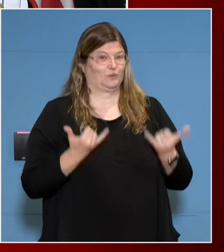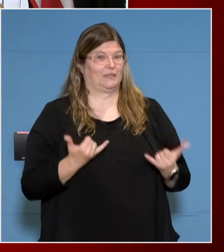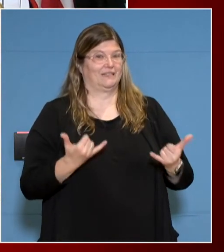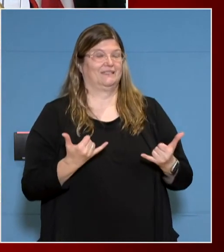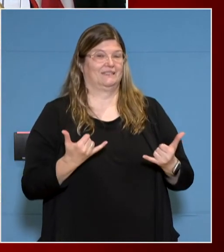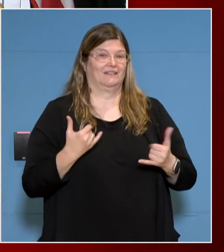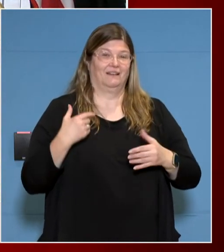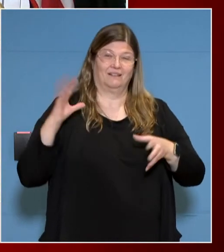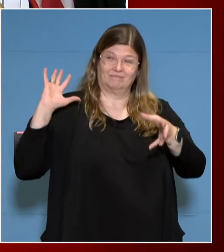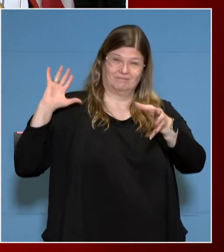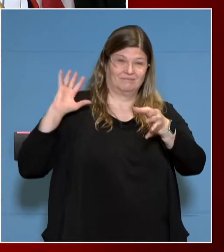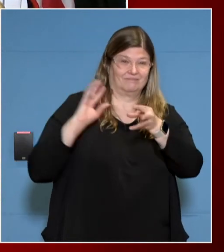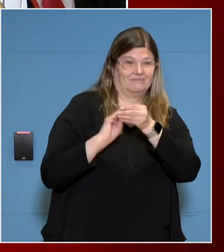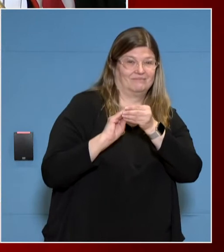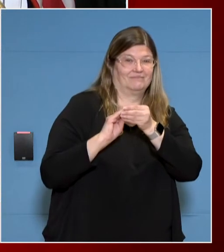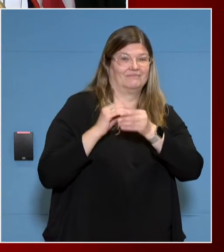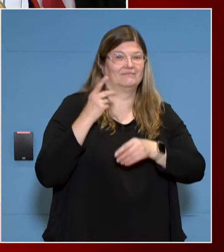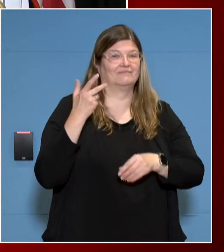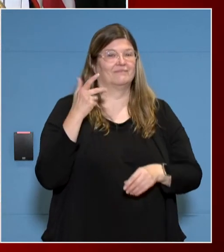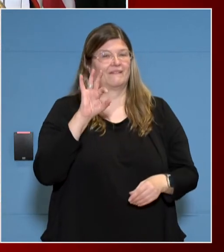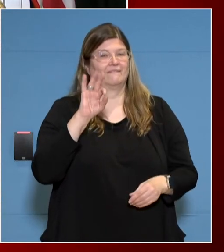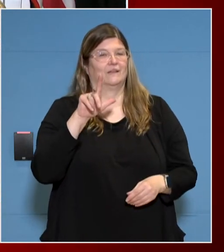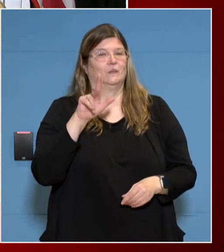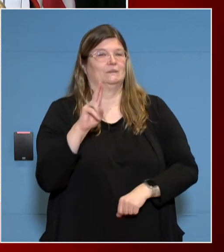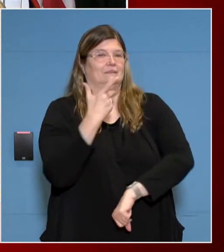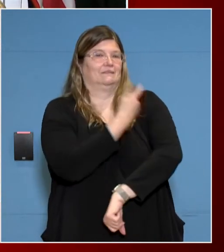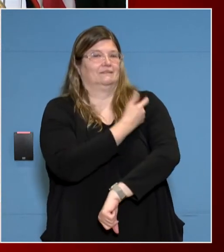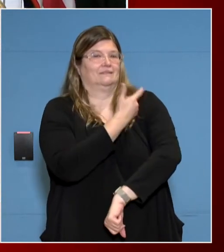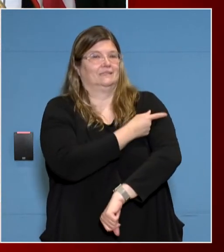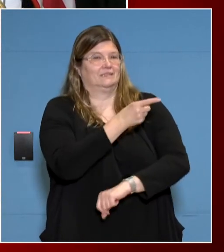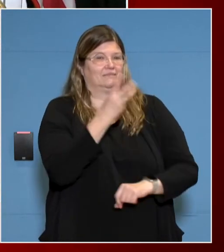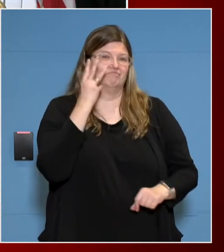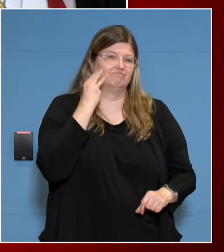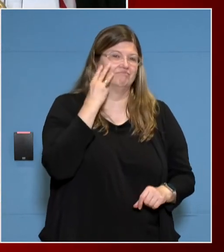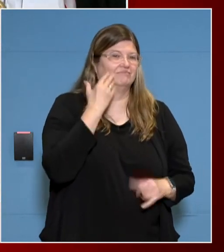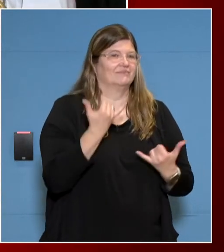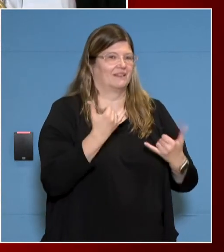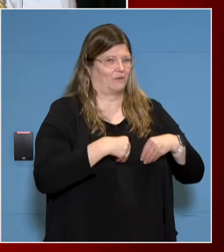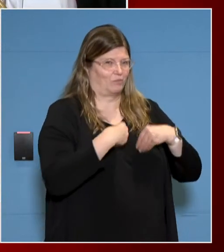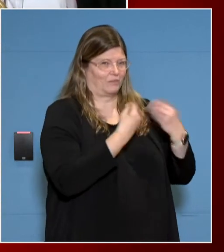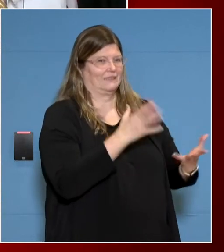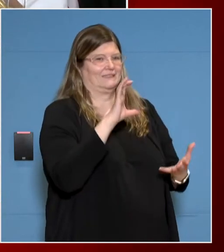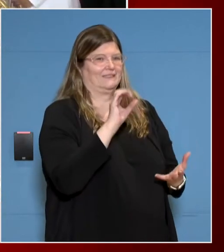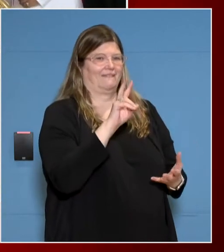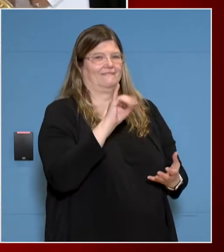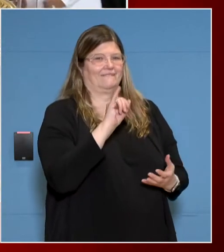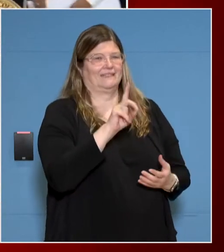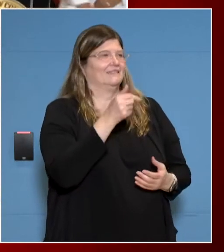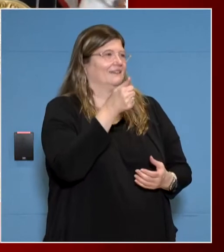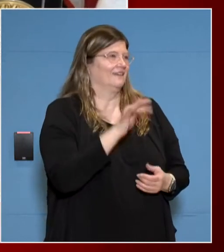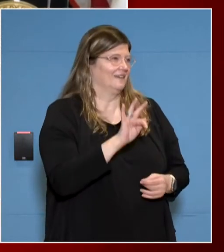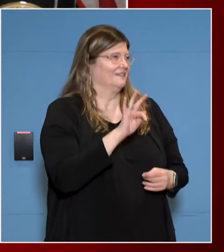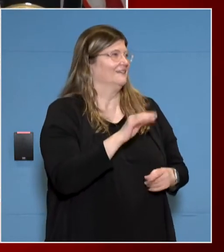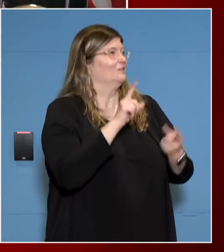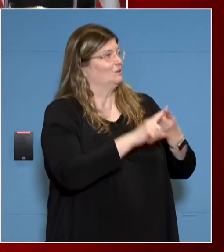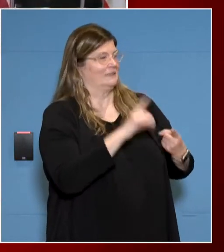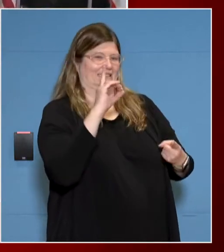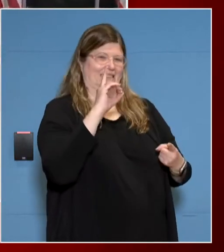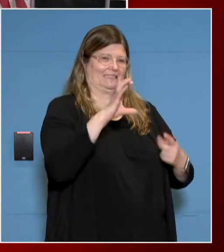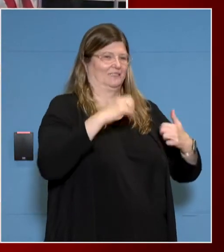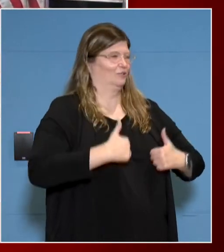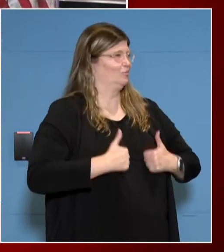as a flu vaccinator to provide COVID-19 vaccines to our DC residents. Thank you, Rashay. Thank you. Good morning,